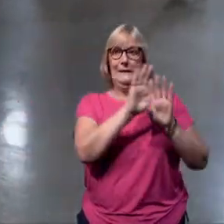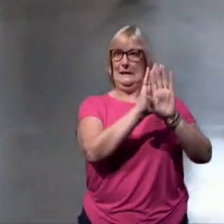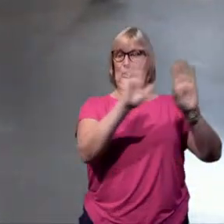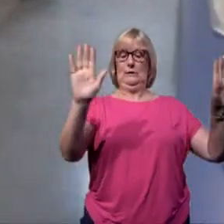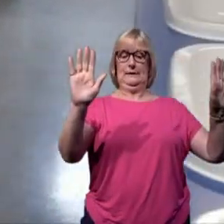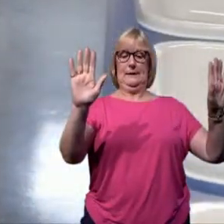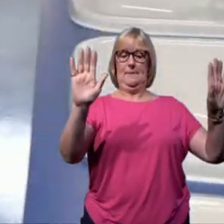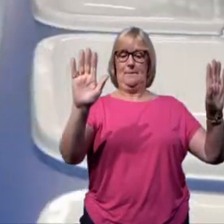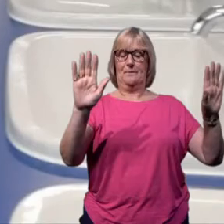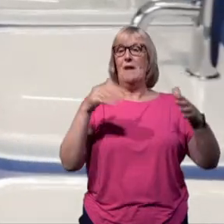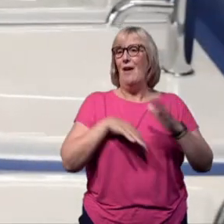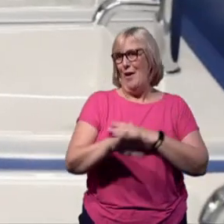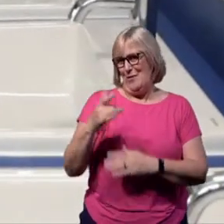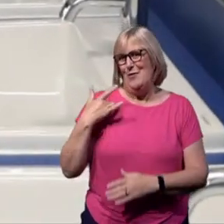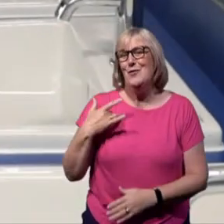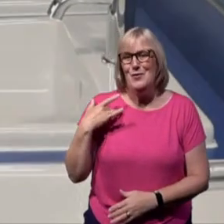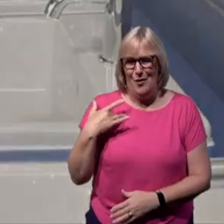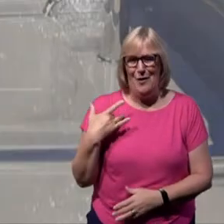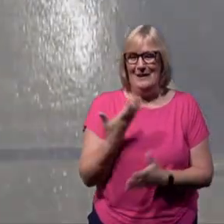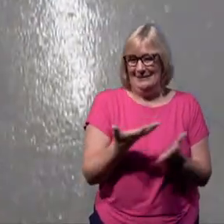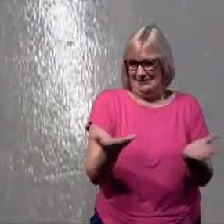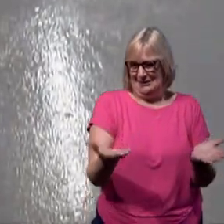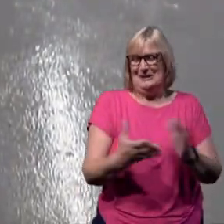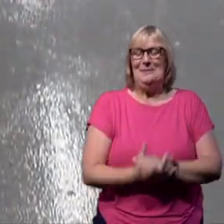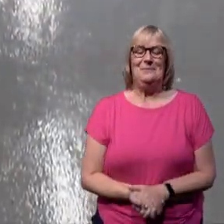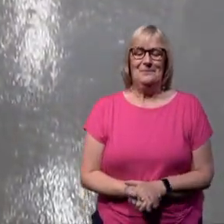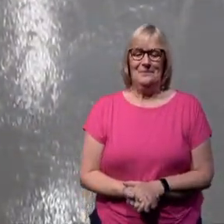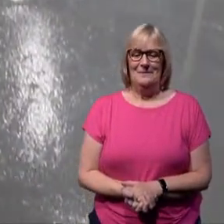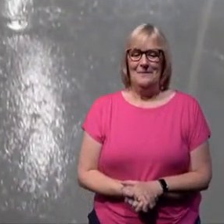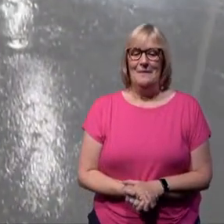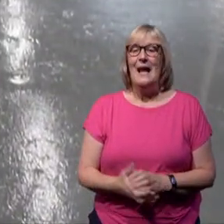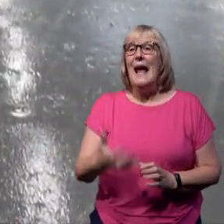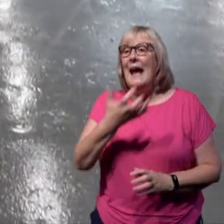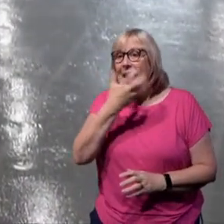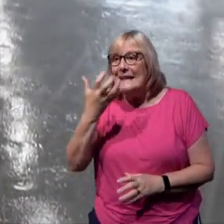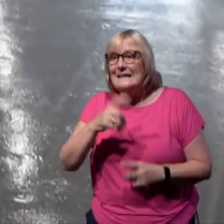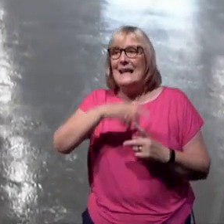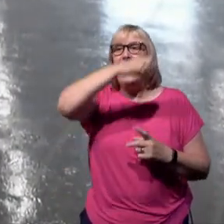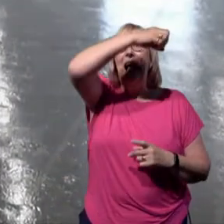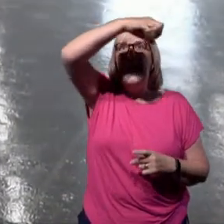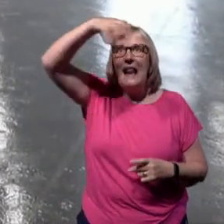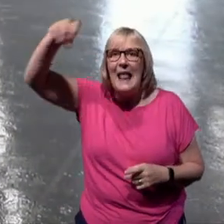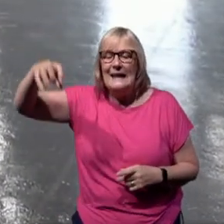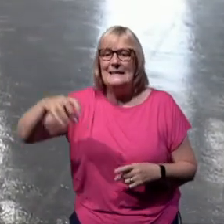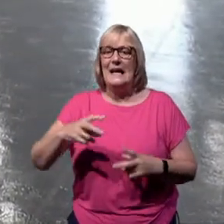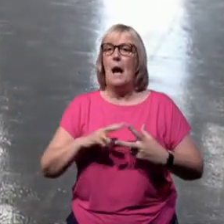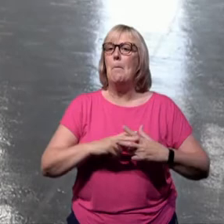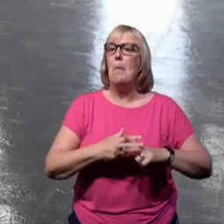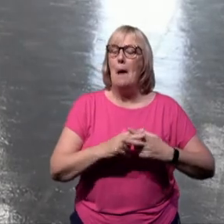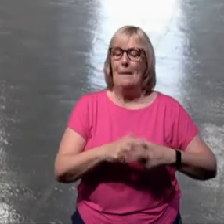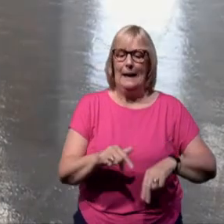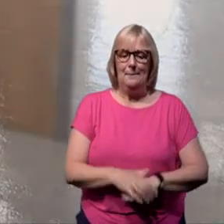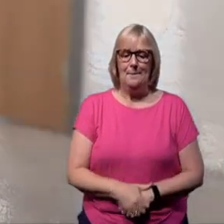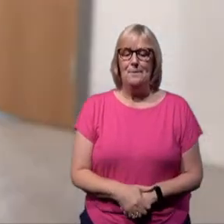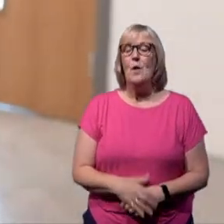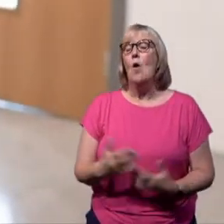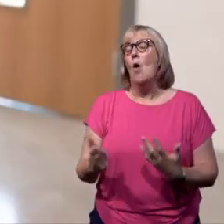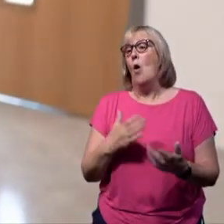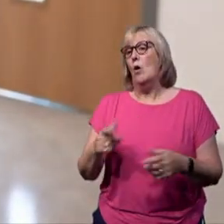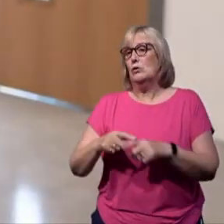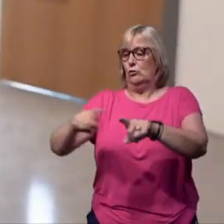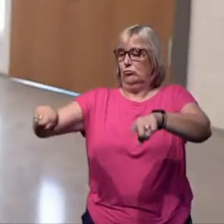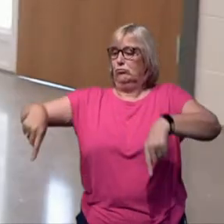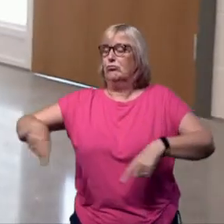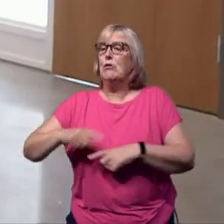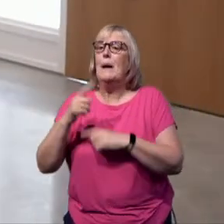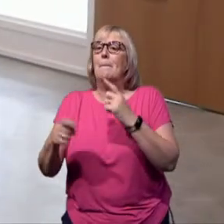fascia, installation of toilets for use during the convention, heating, lighting, and plumbing, and the creation of meeting spaces on the